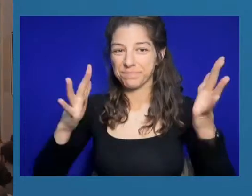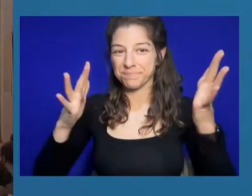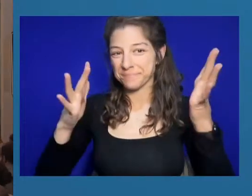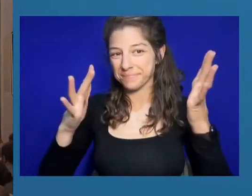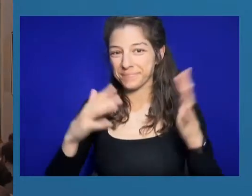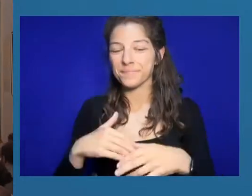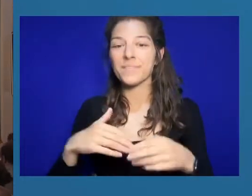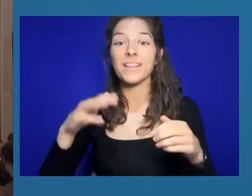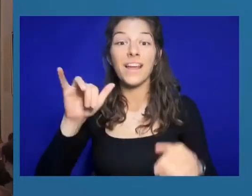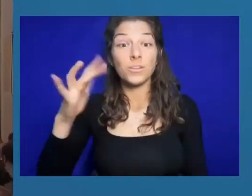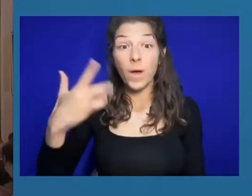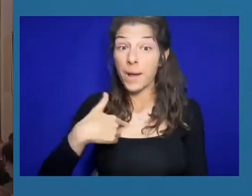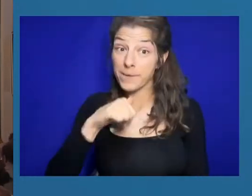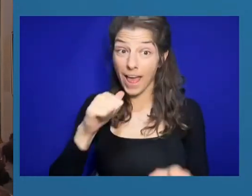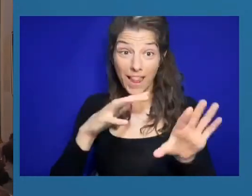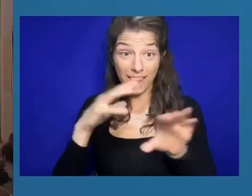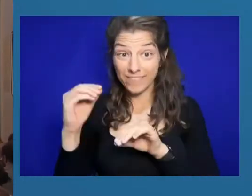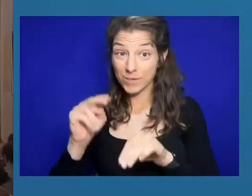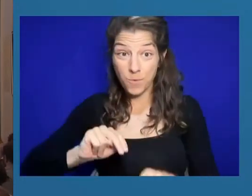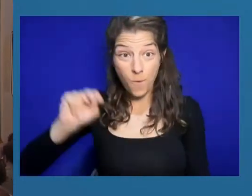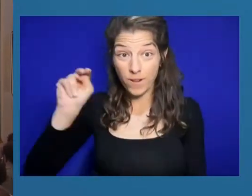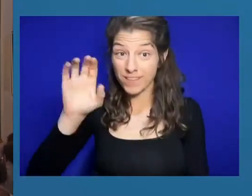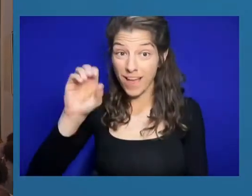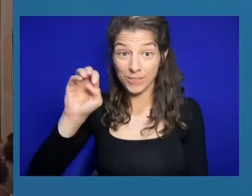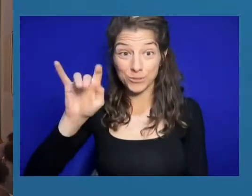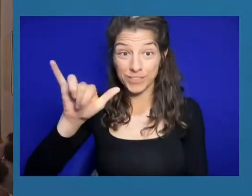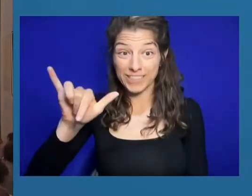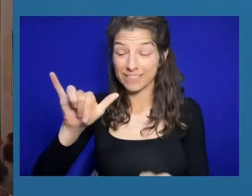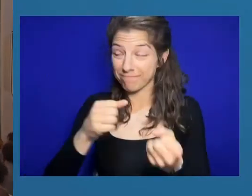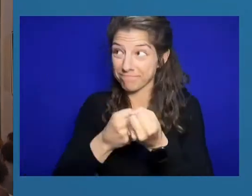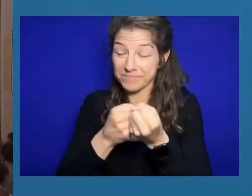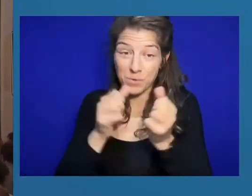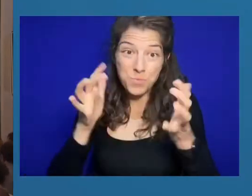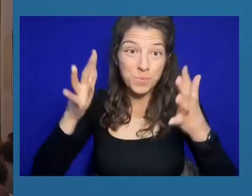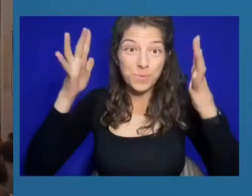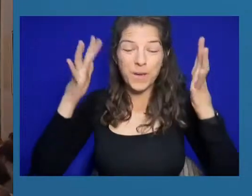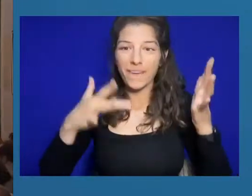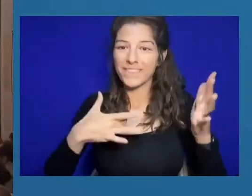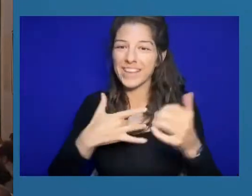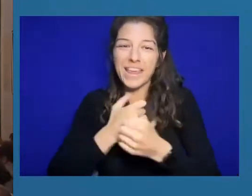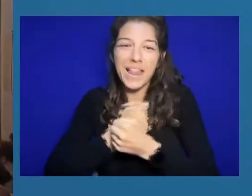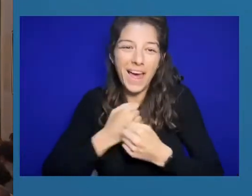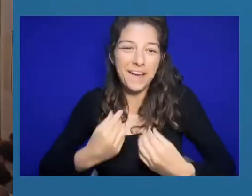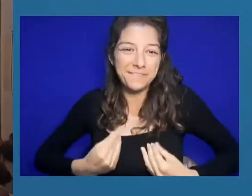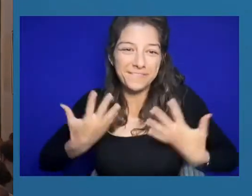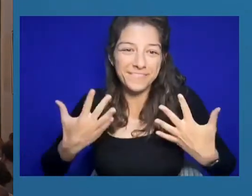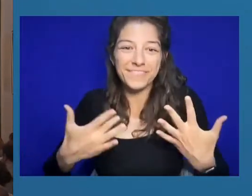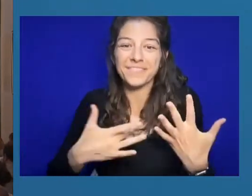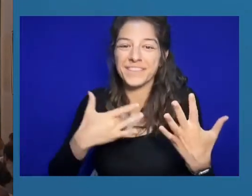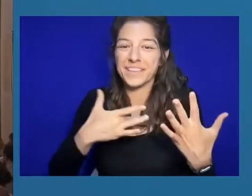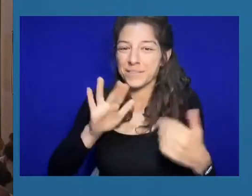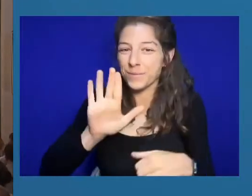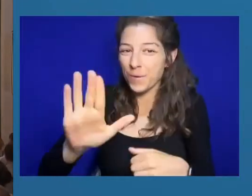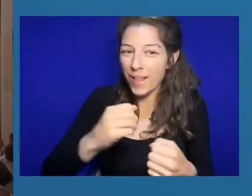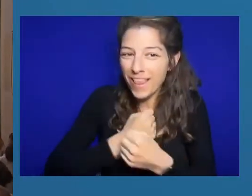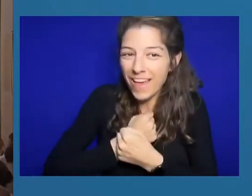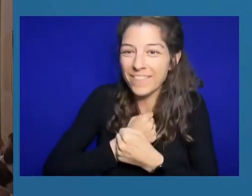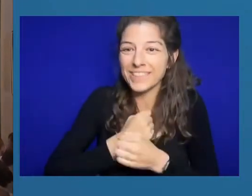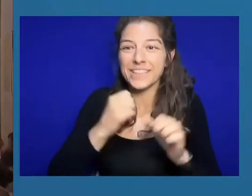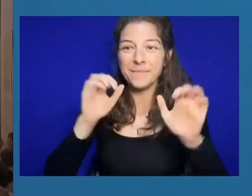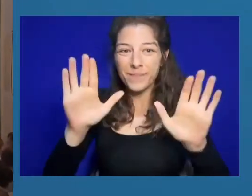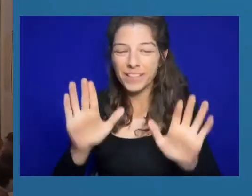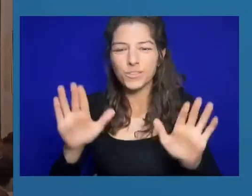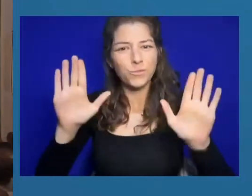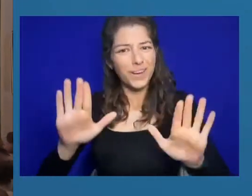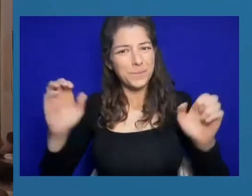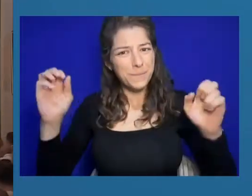That's why I'm not leaving the North Country. I feel the love. I feel the North Country love, and it's amazing. It's so great to be